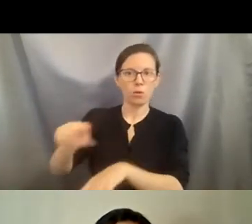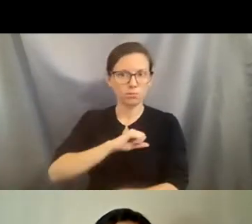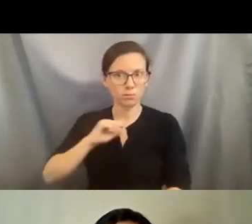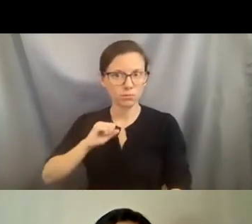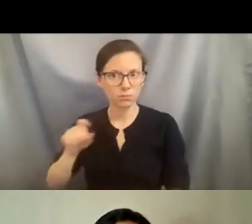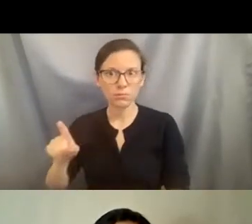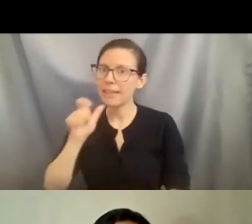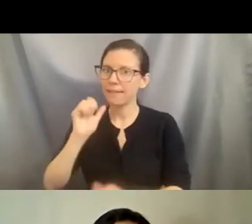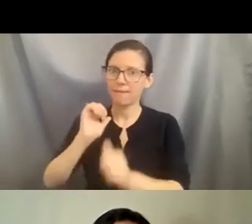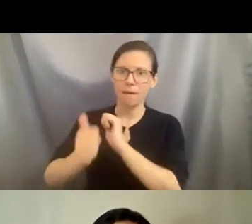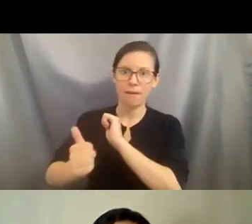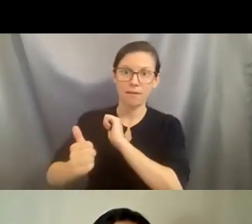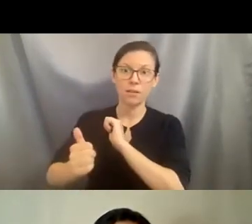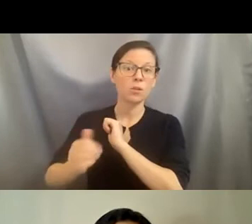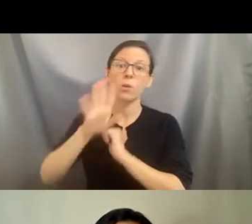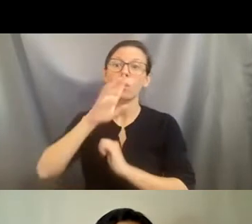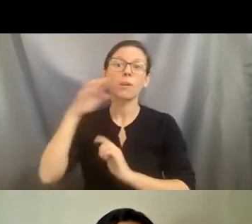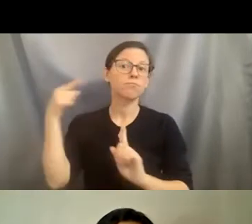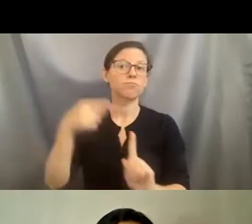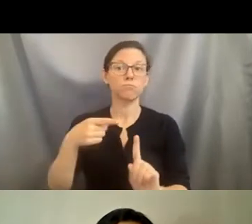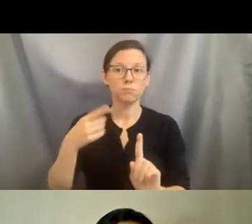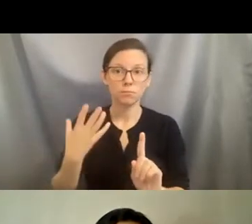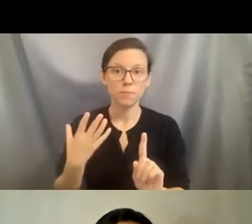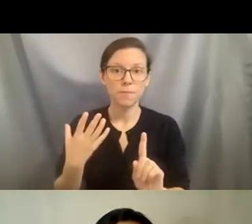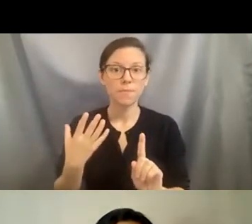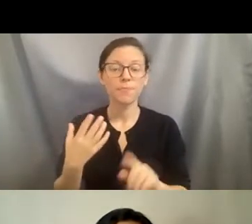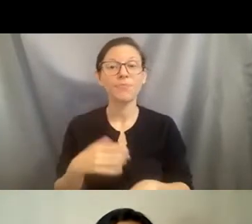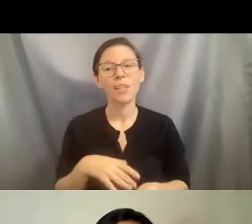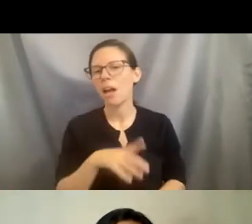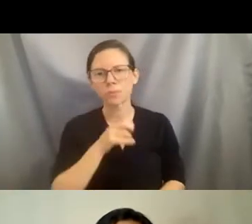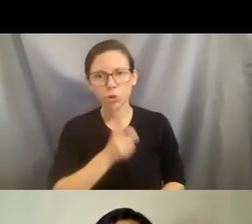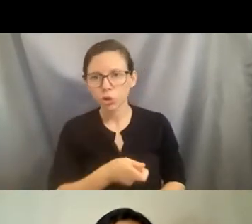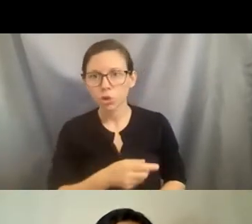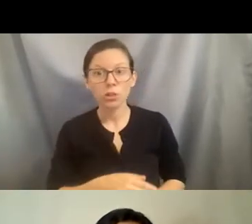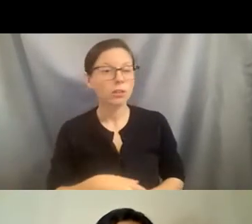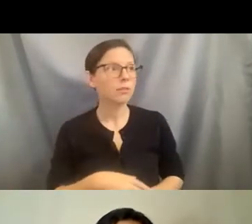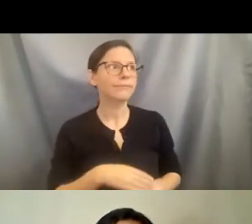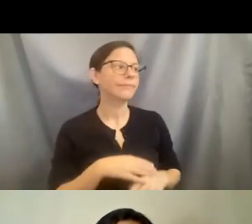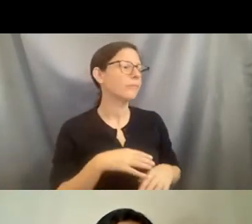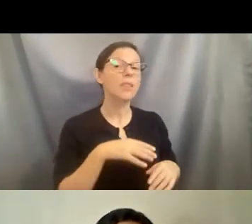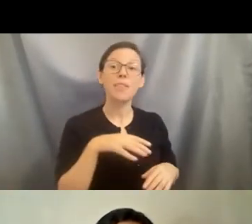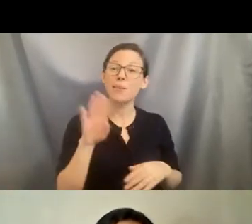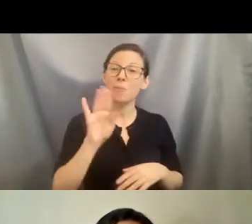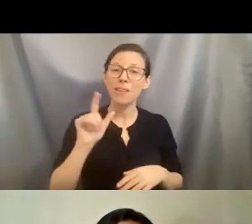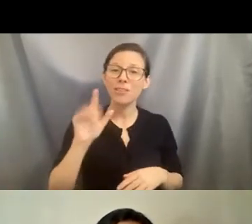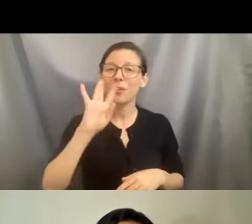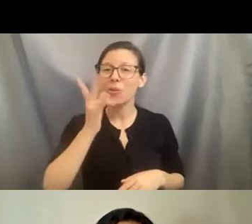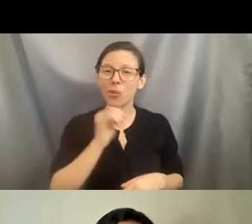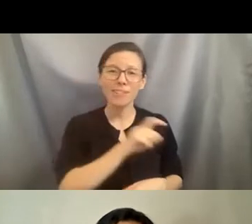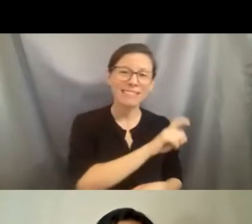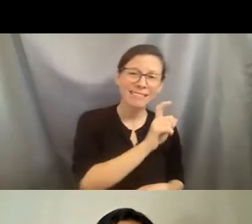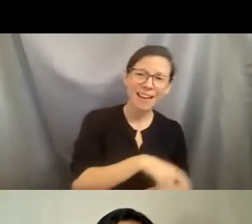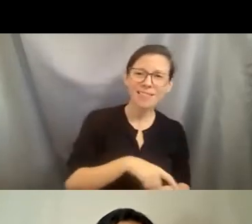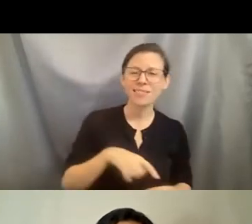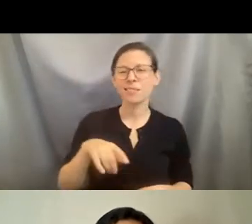Be assured that we're going to get the Texas-like bill, the Georgia-like bills, the Florida-like bills